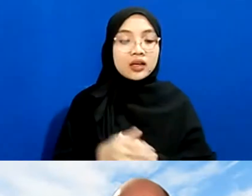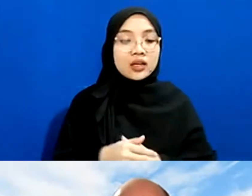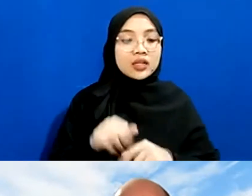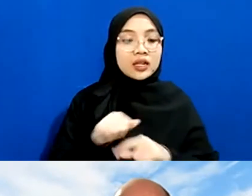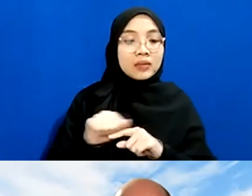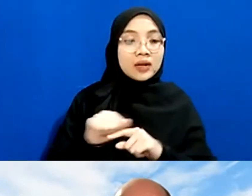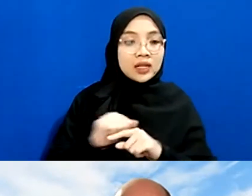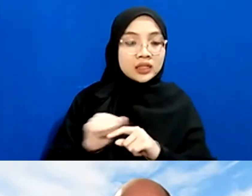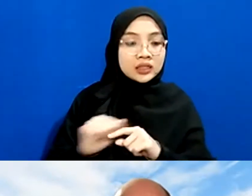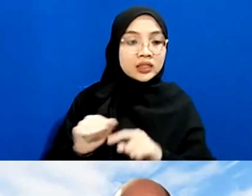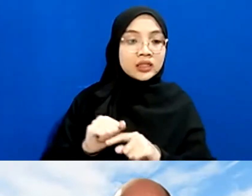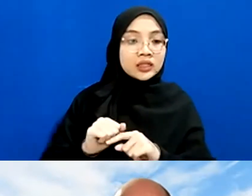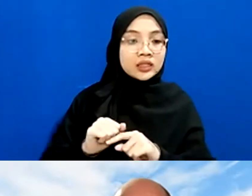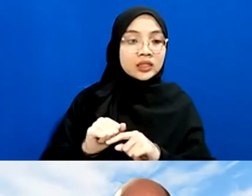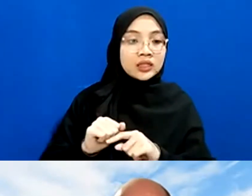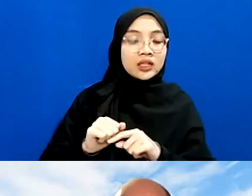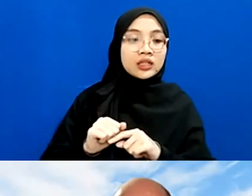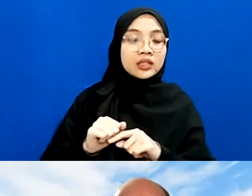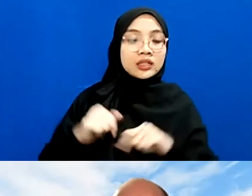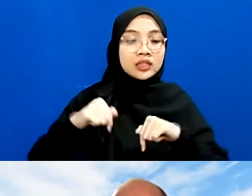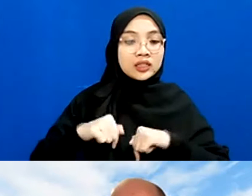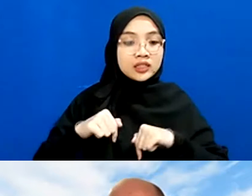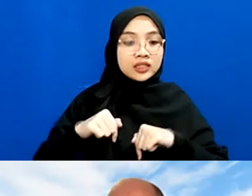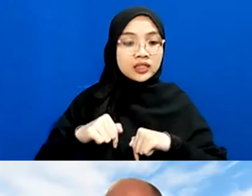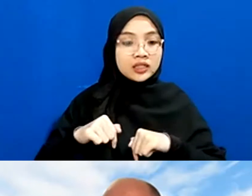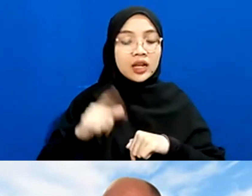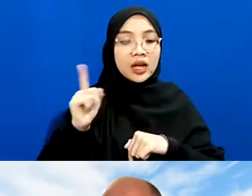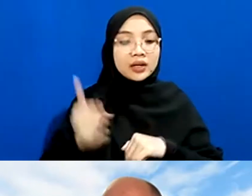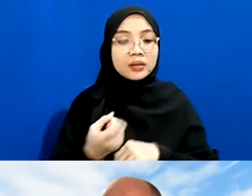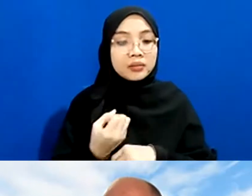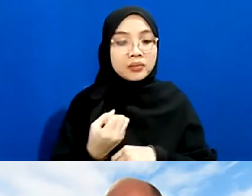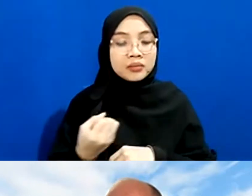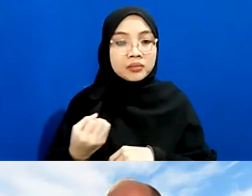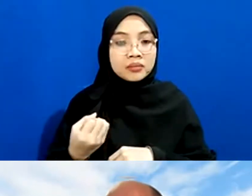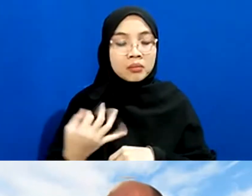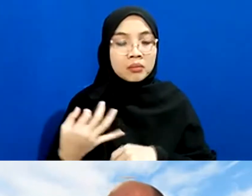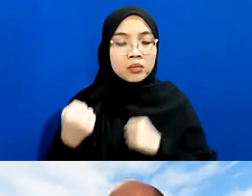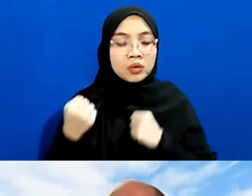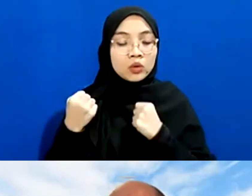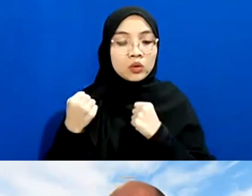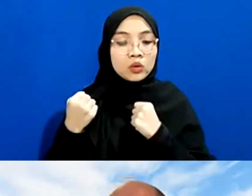summer course, I can see some strength that has been